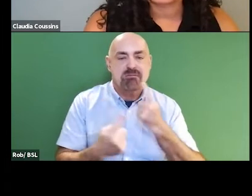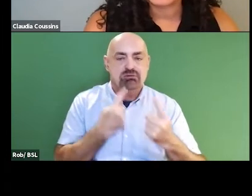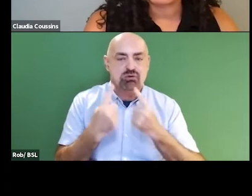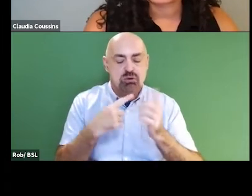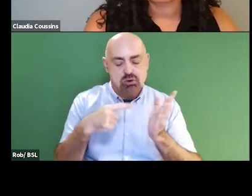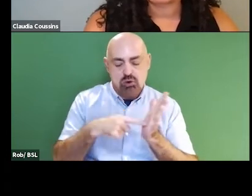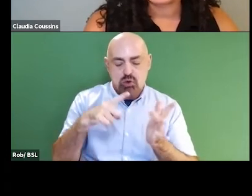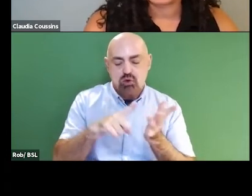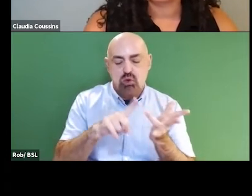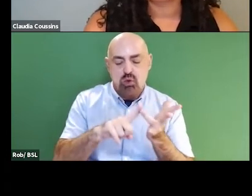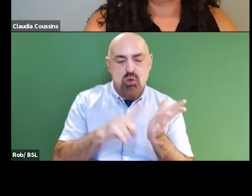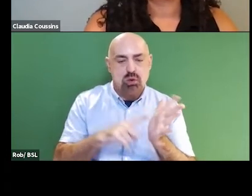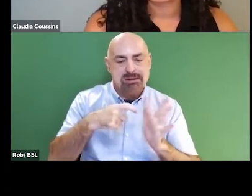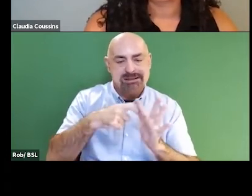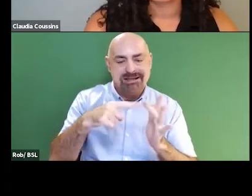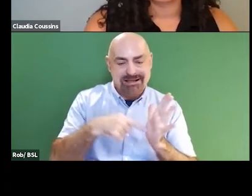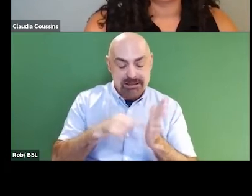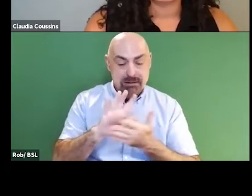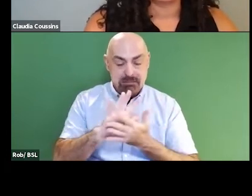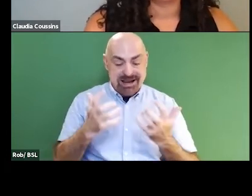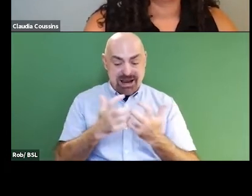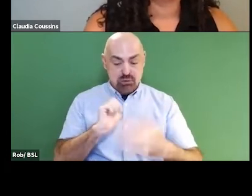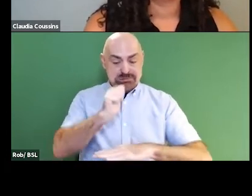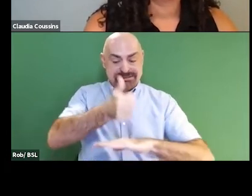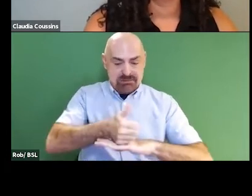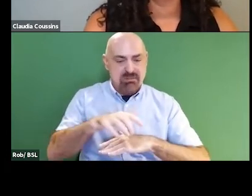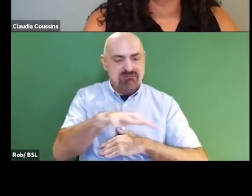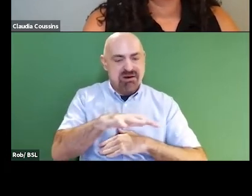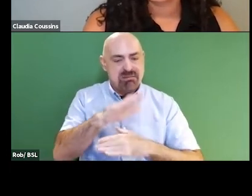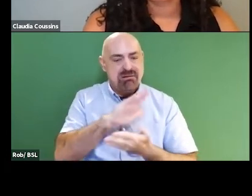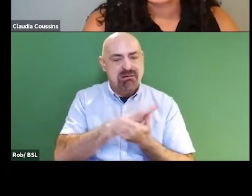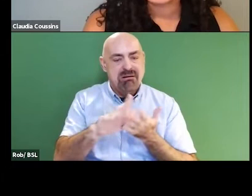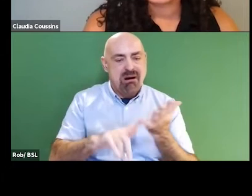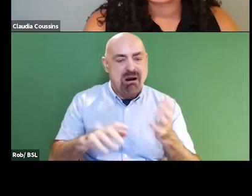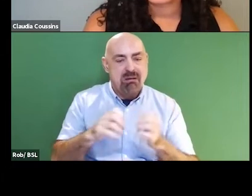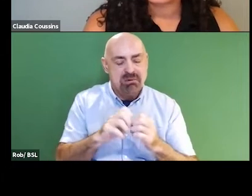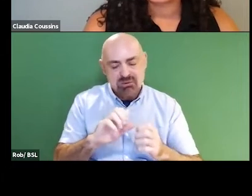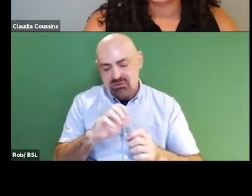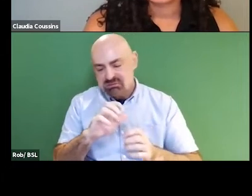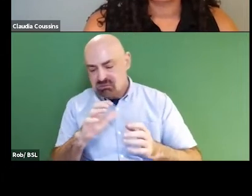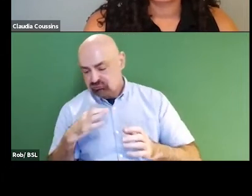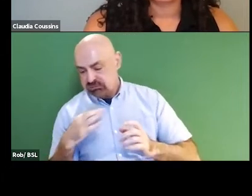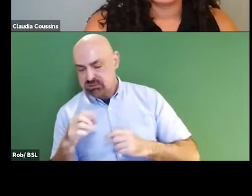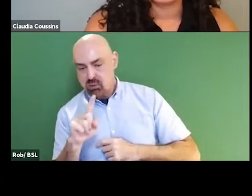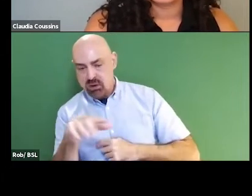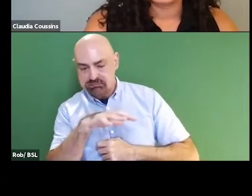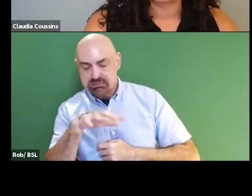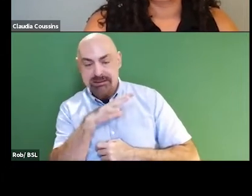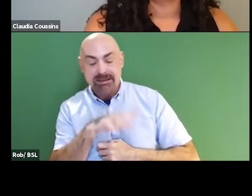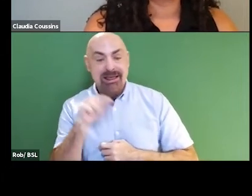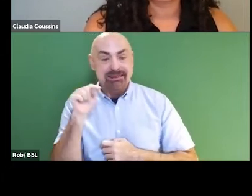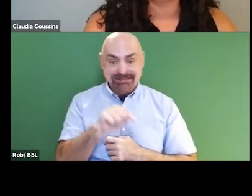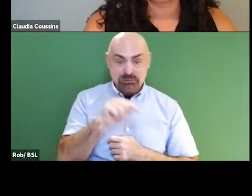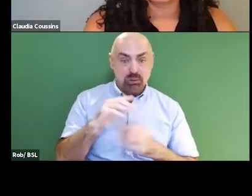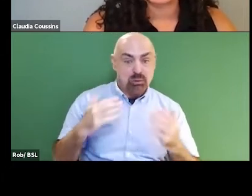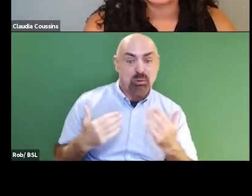up and developing family hubs that represent their local needs. We are really keen to share this toolkit in its infancy so